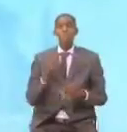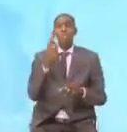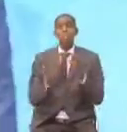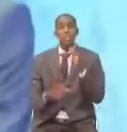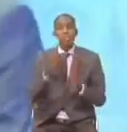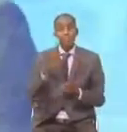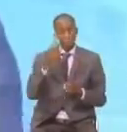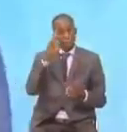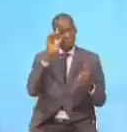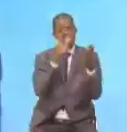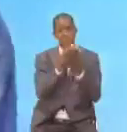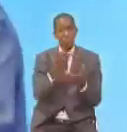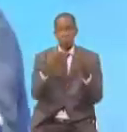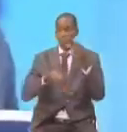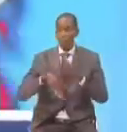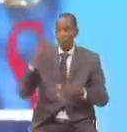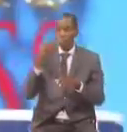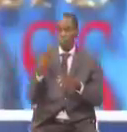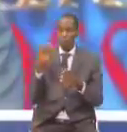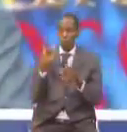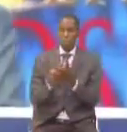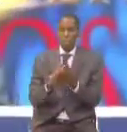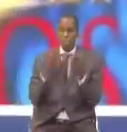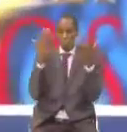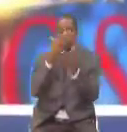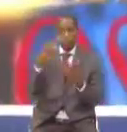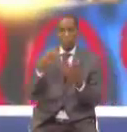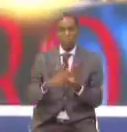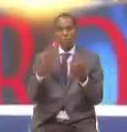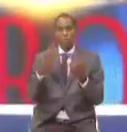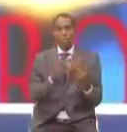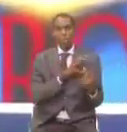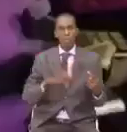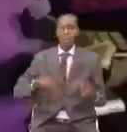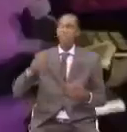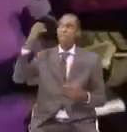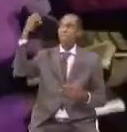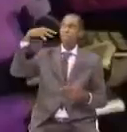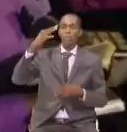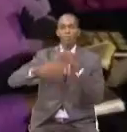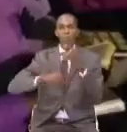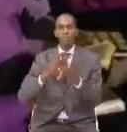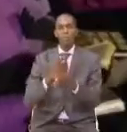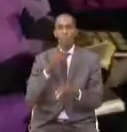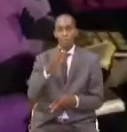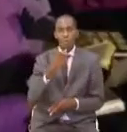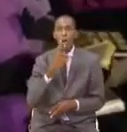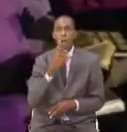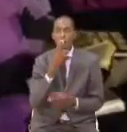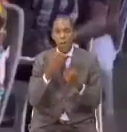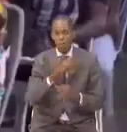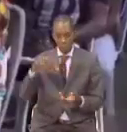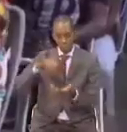that darkness and you come to Christ, the light of the world. You are coming tonight. I said you are